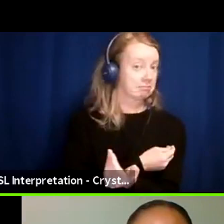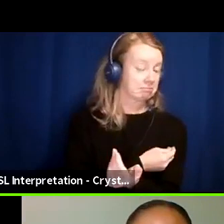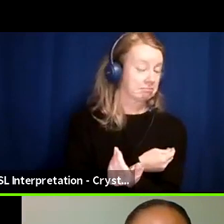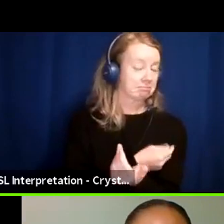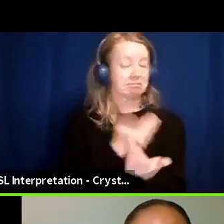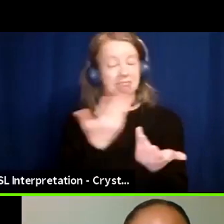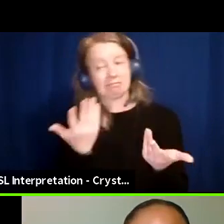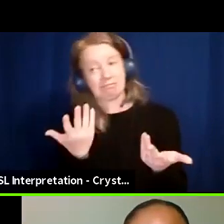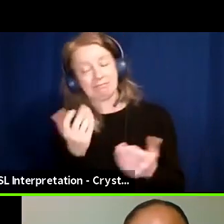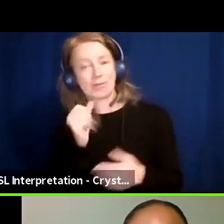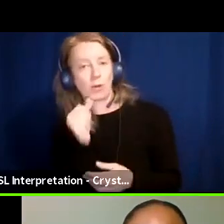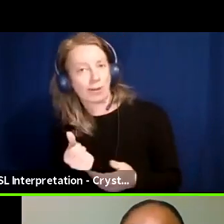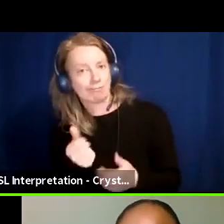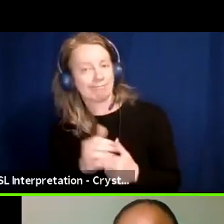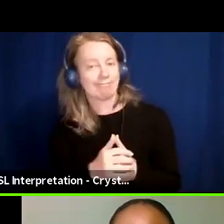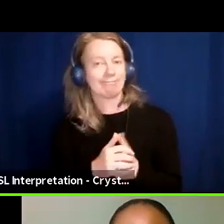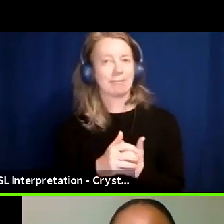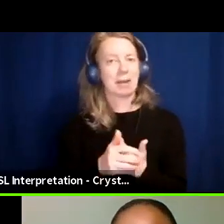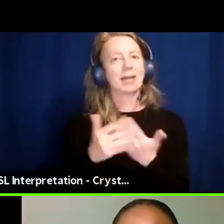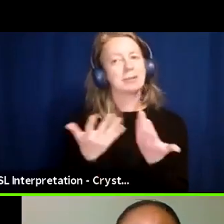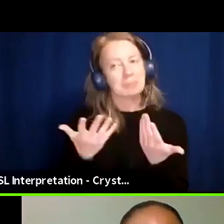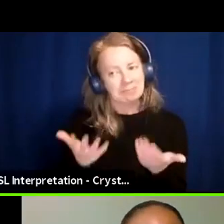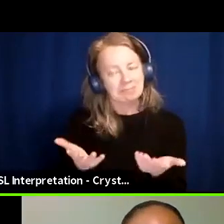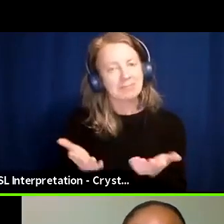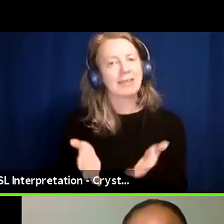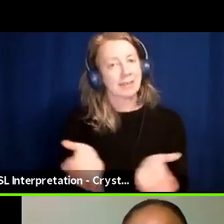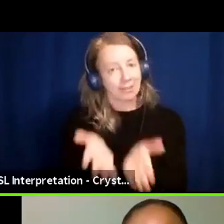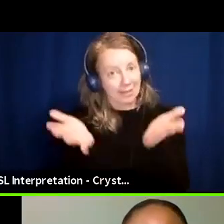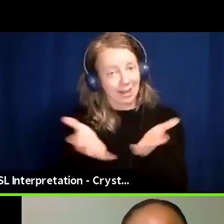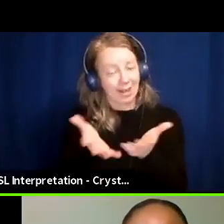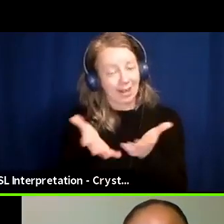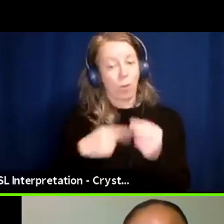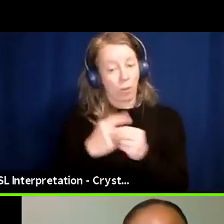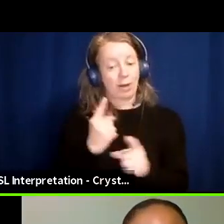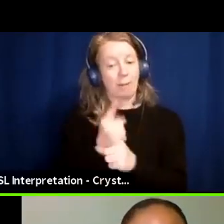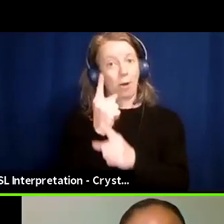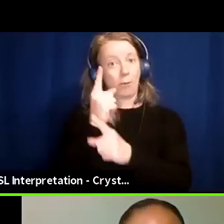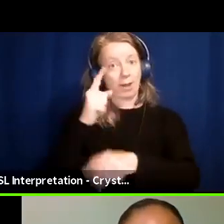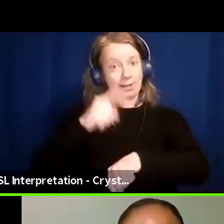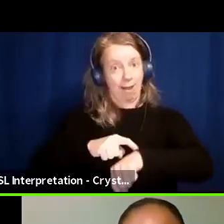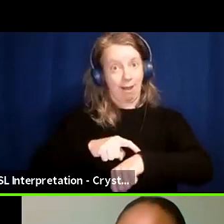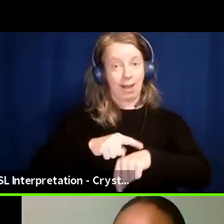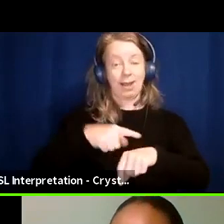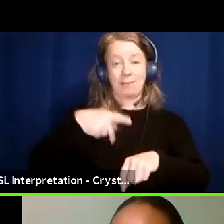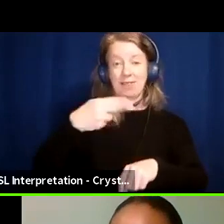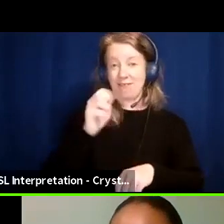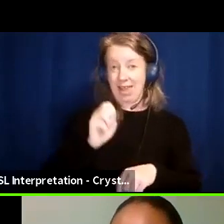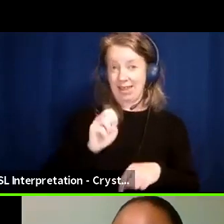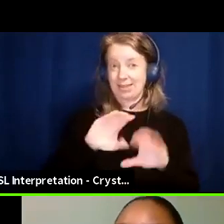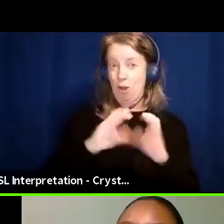a vaccine appointment when the appropriate phase opens up for where you are.